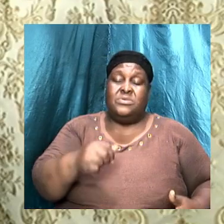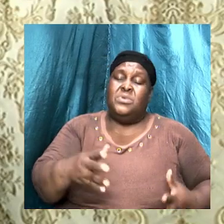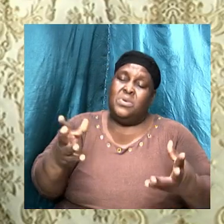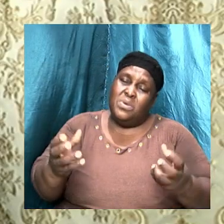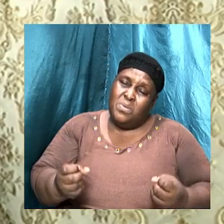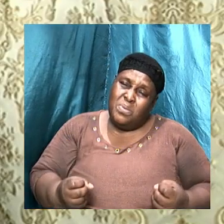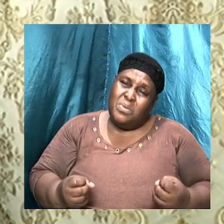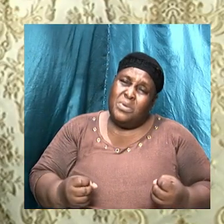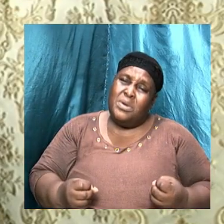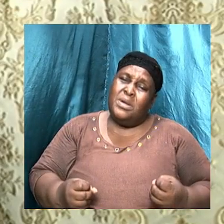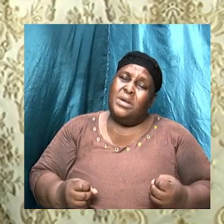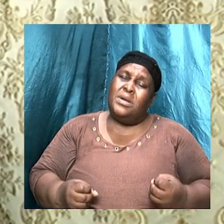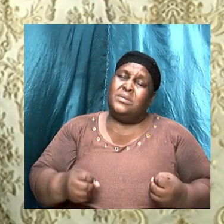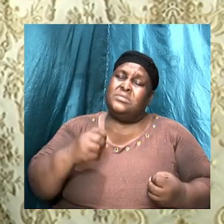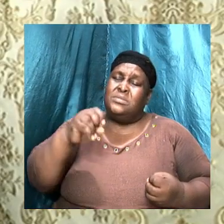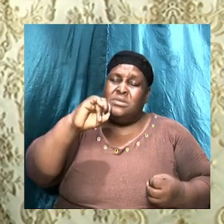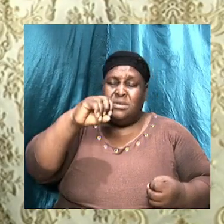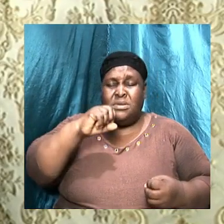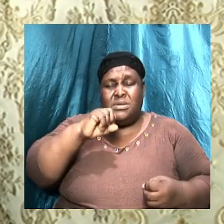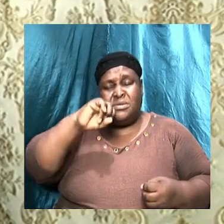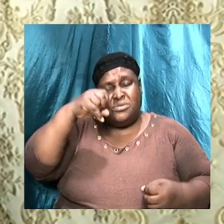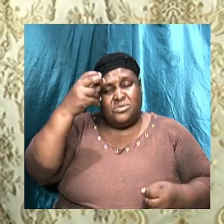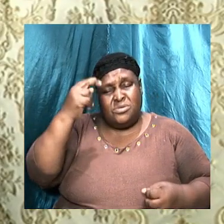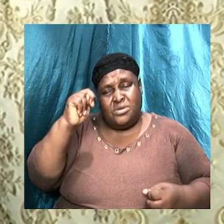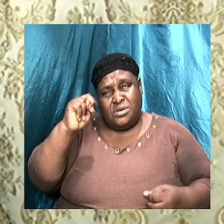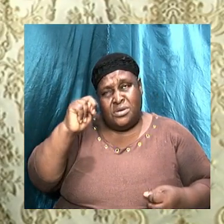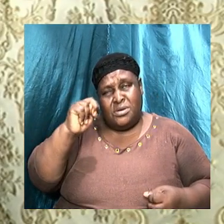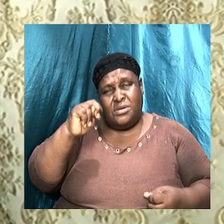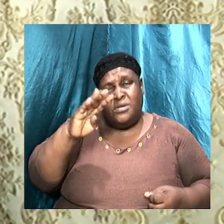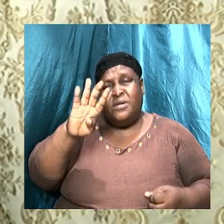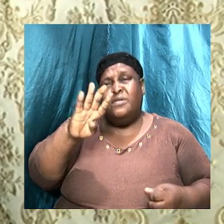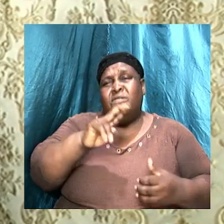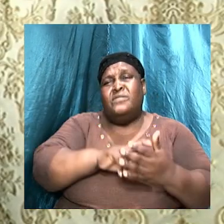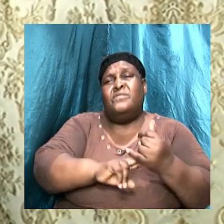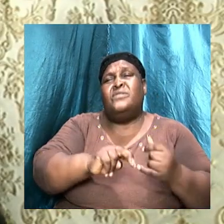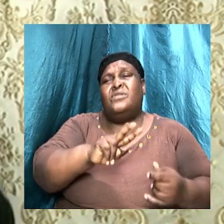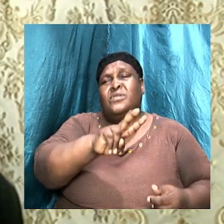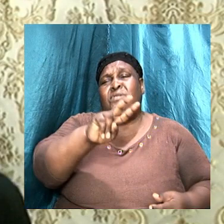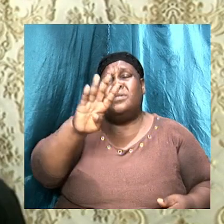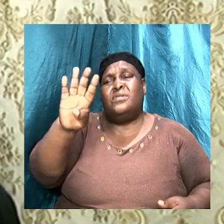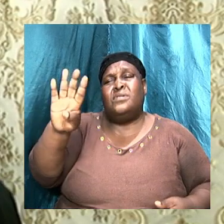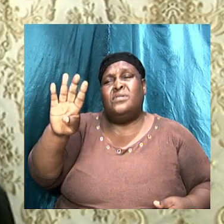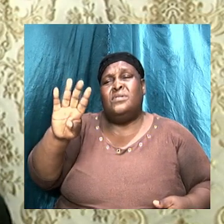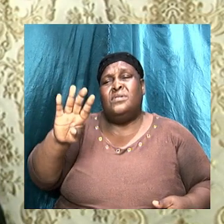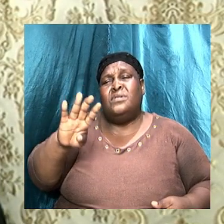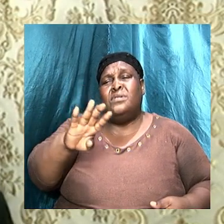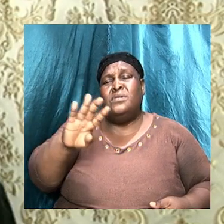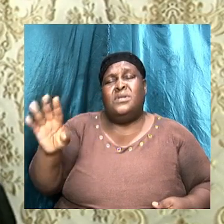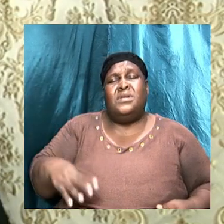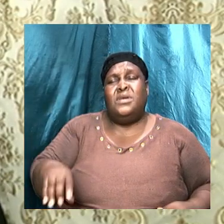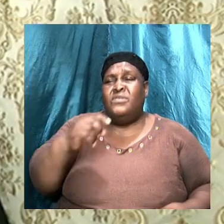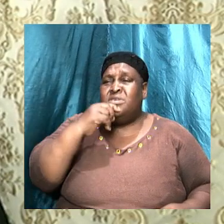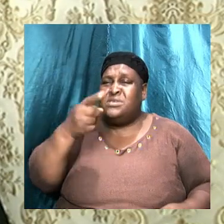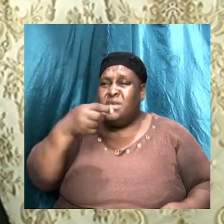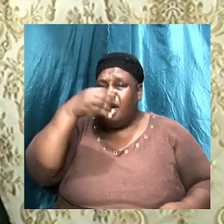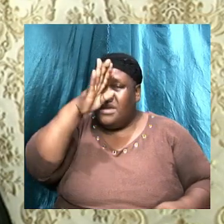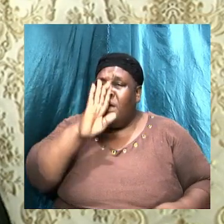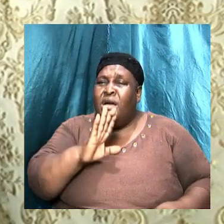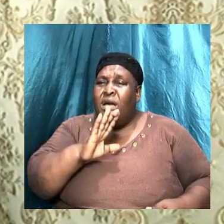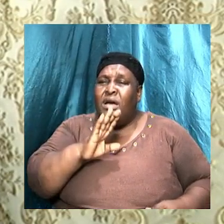to note in St. John 4, verses 24, it did not say God is a